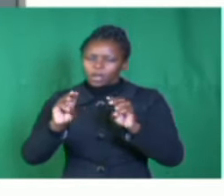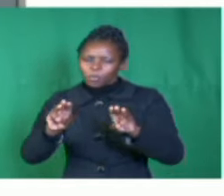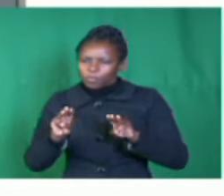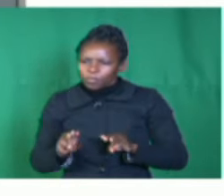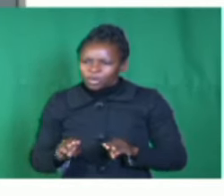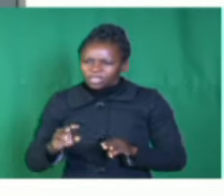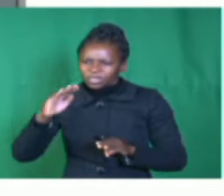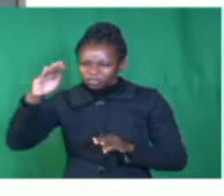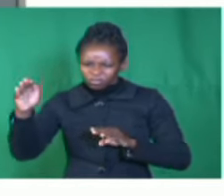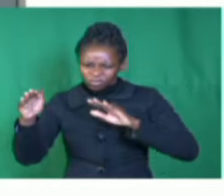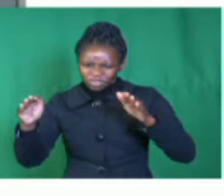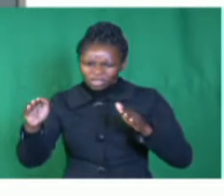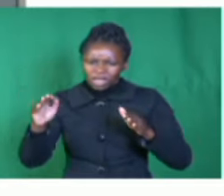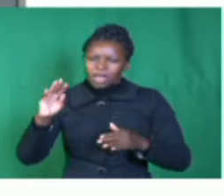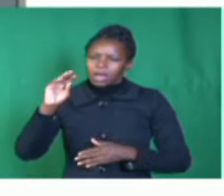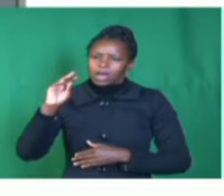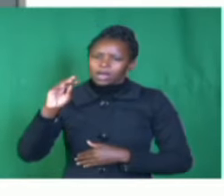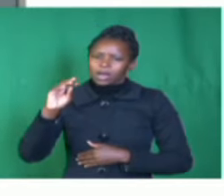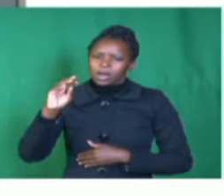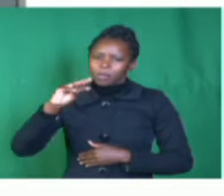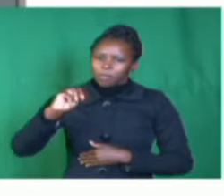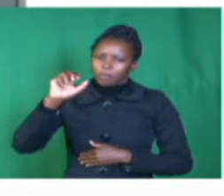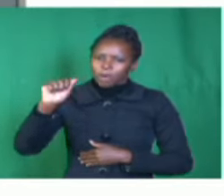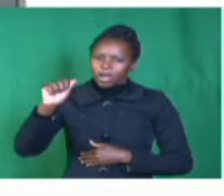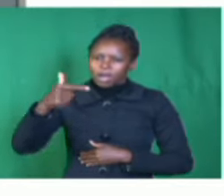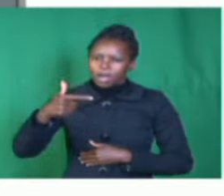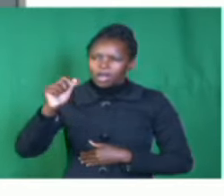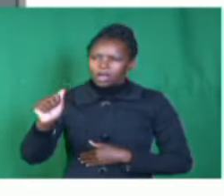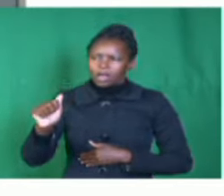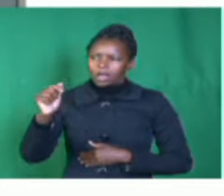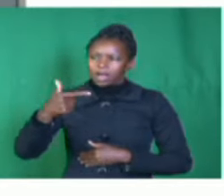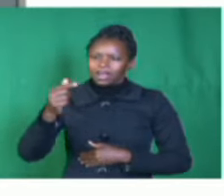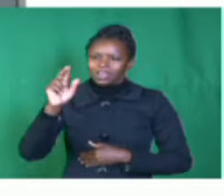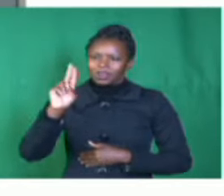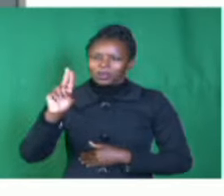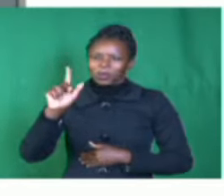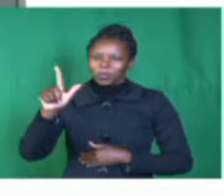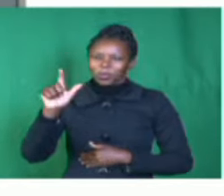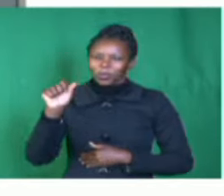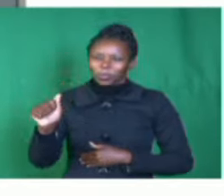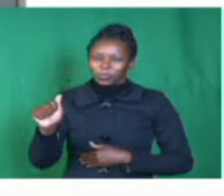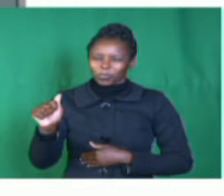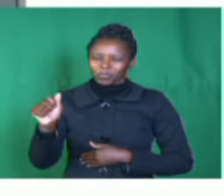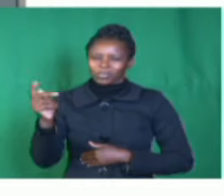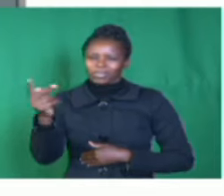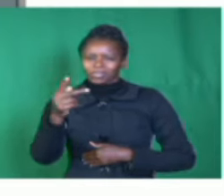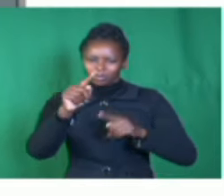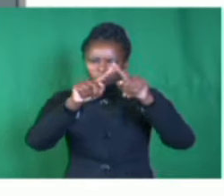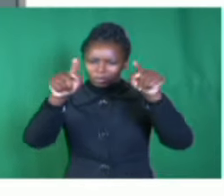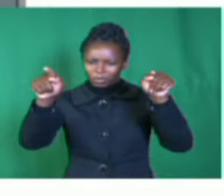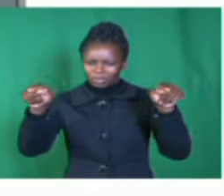I'll make an example about the Makakulas. Now I'm getting in. Okay, you see, they draw the boundaries